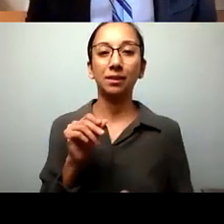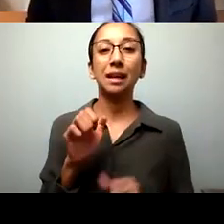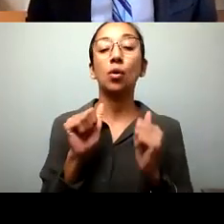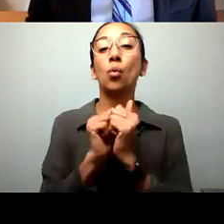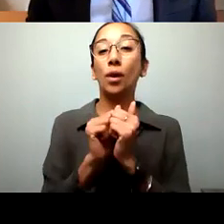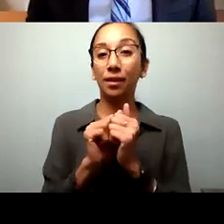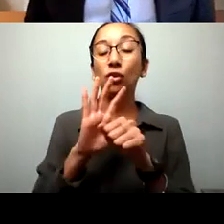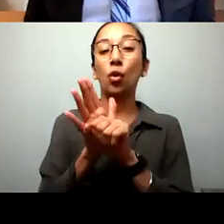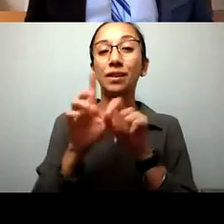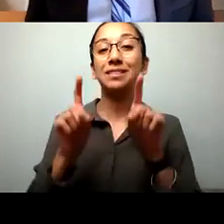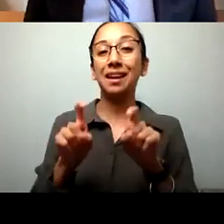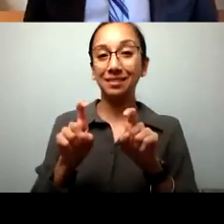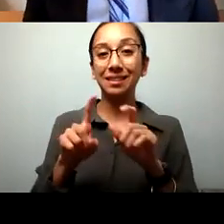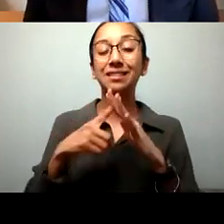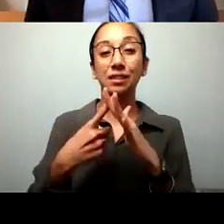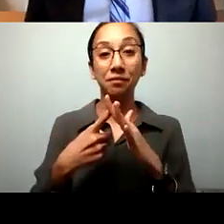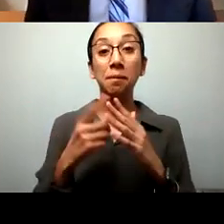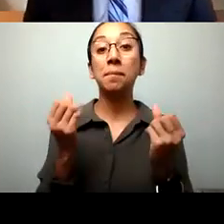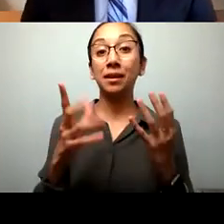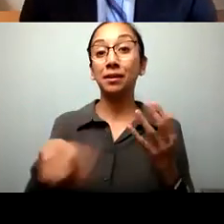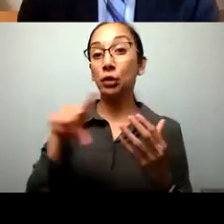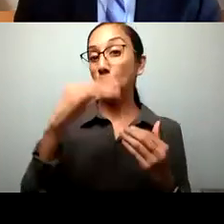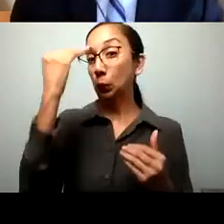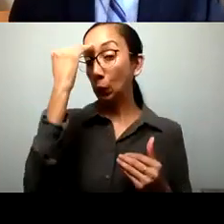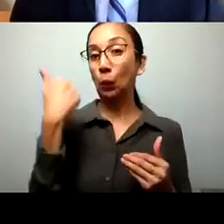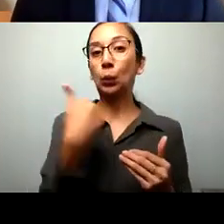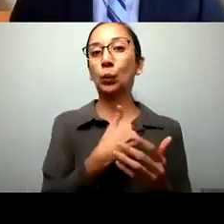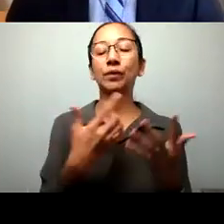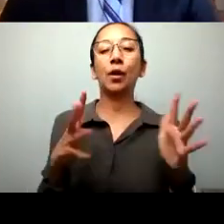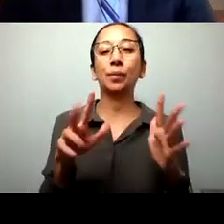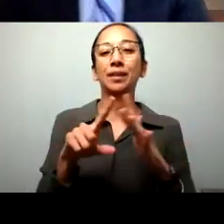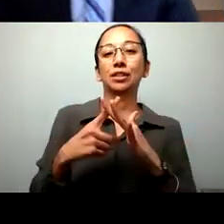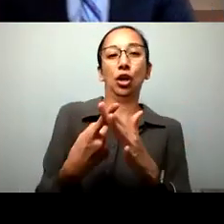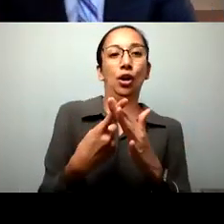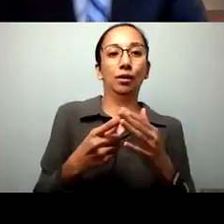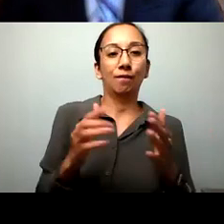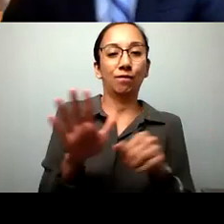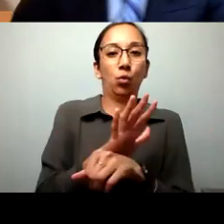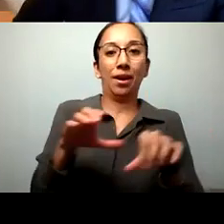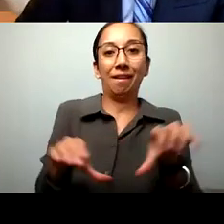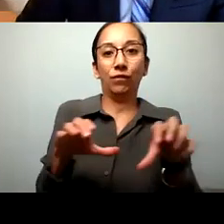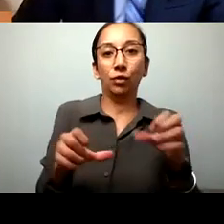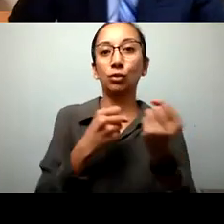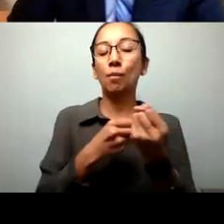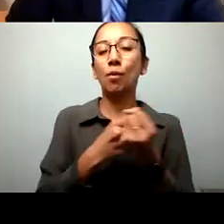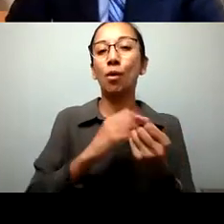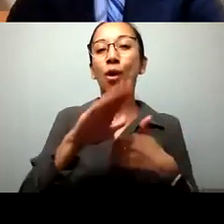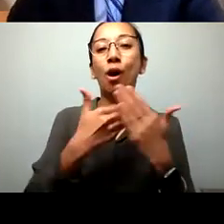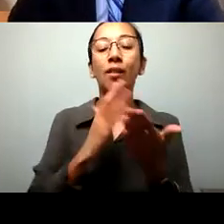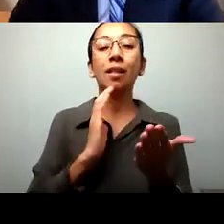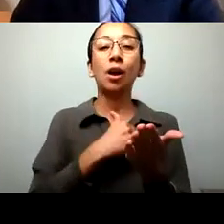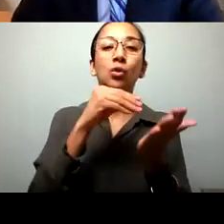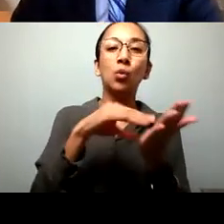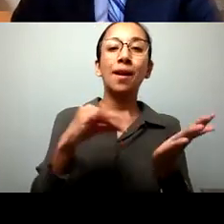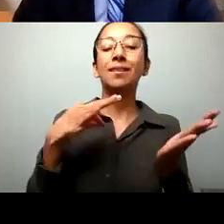know, we have launched a full throttle effort to support all of our students and staff to have an opportunity